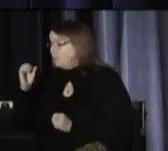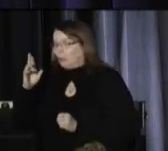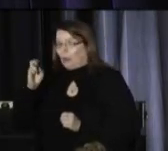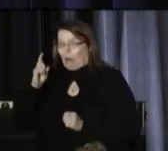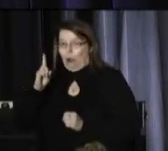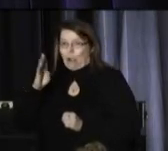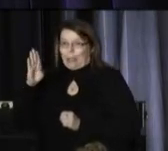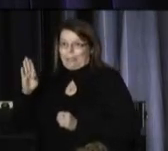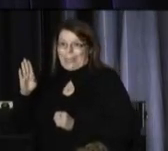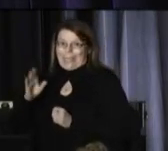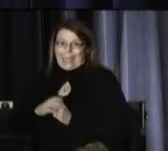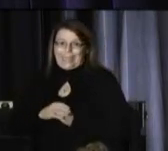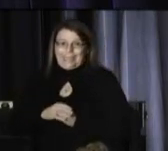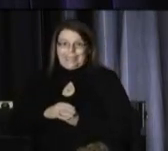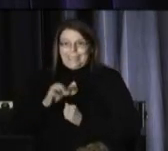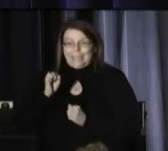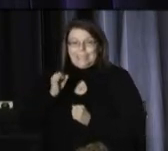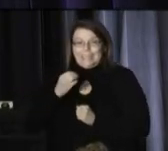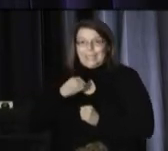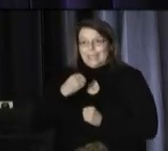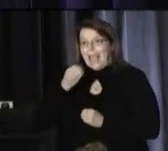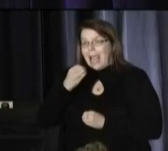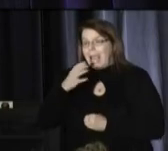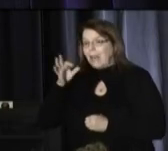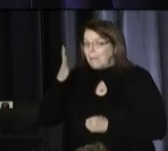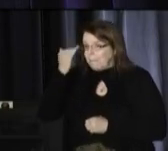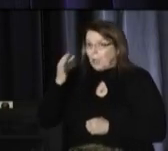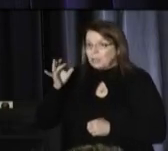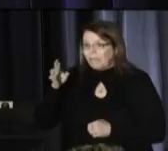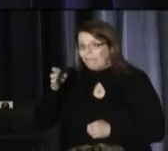Yeah, I ate it, cause fuck it, I was hungry.